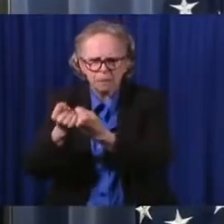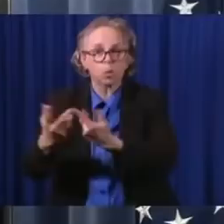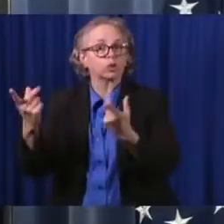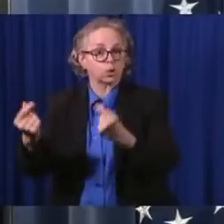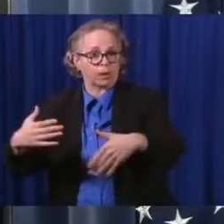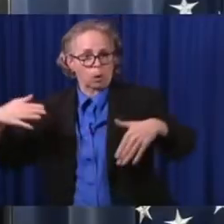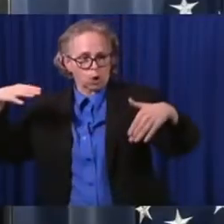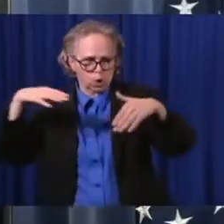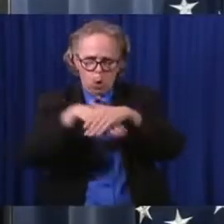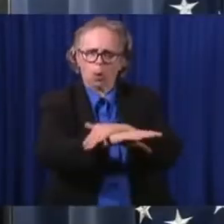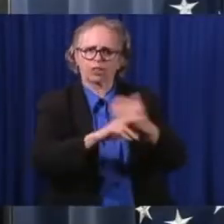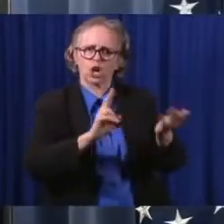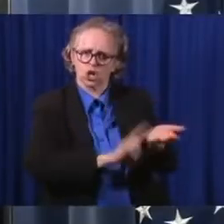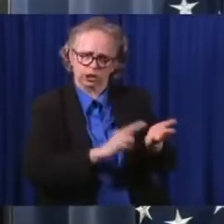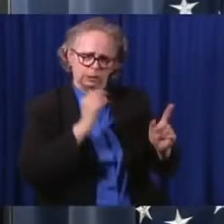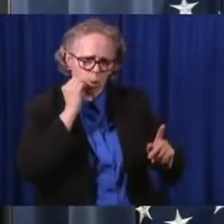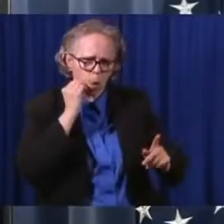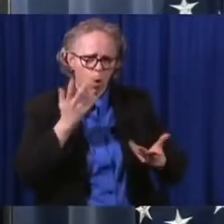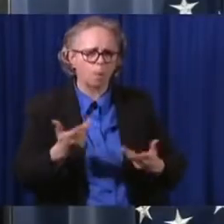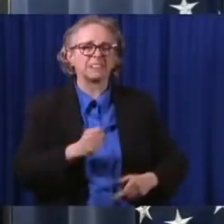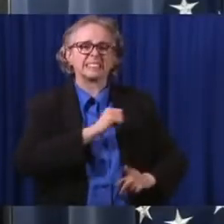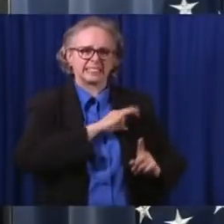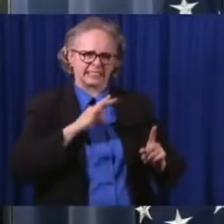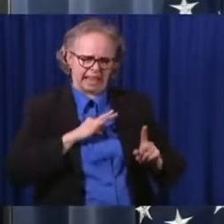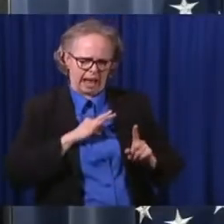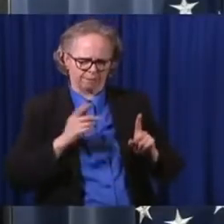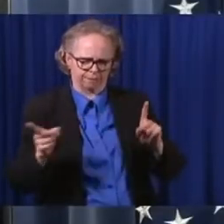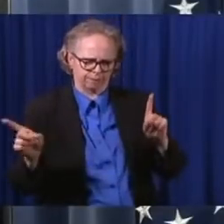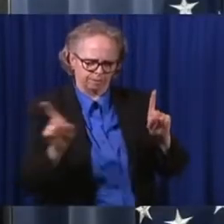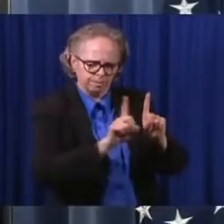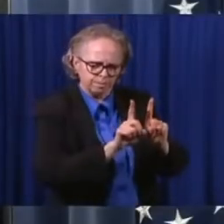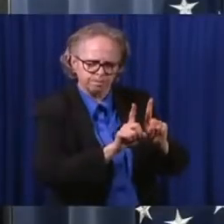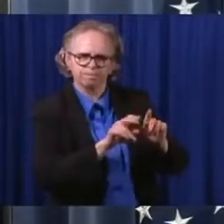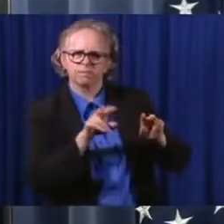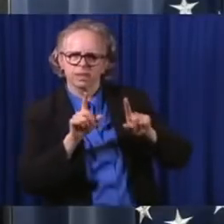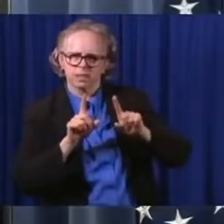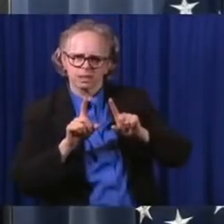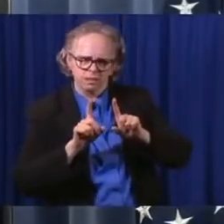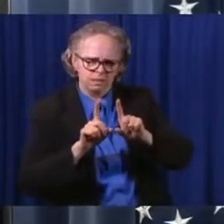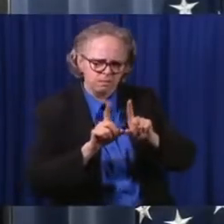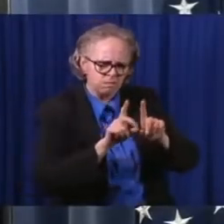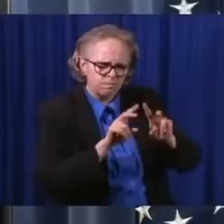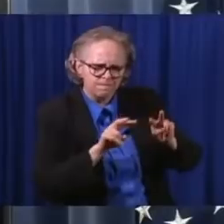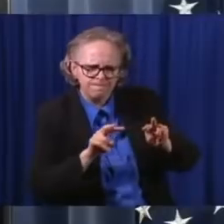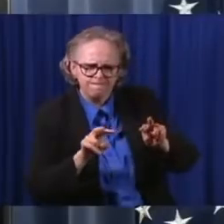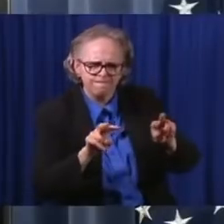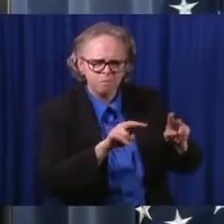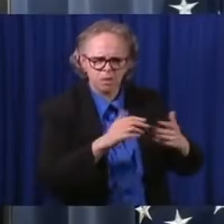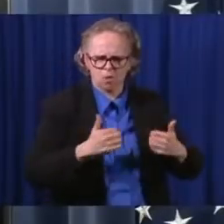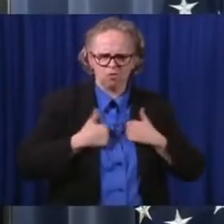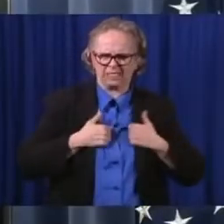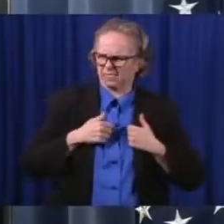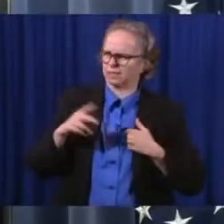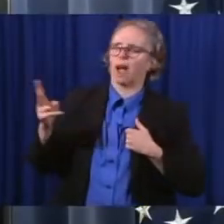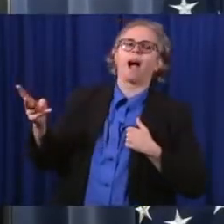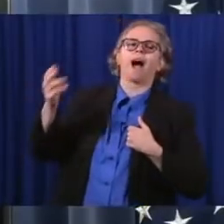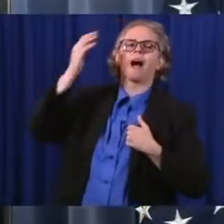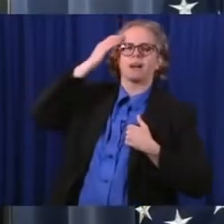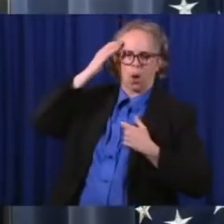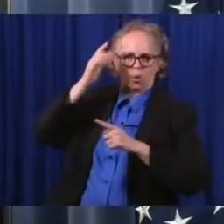escorted by the staff so that the residents in these facilities are comfortable with our team, and we